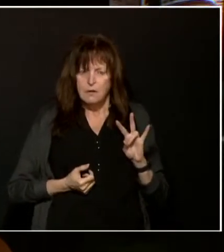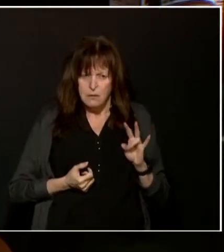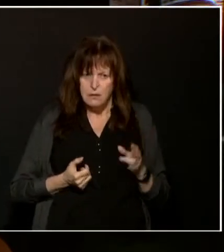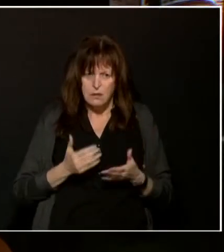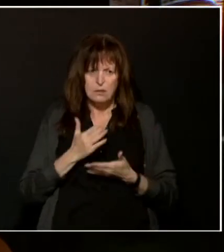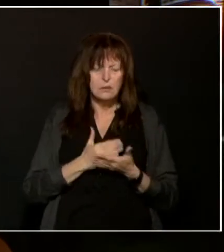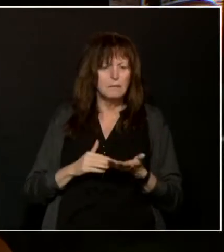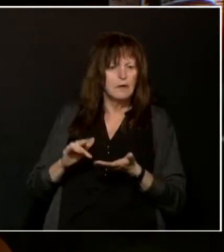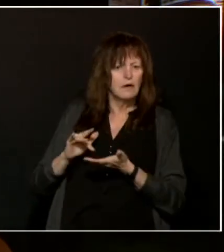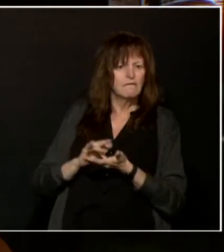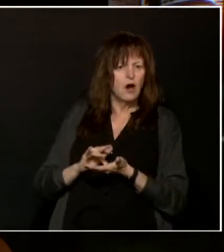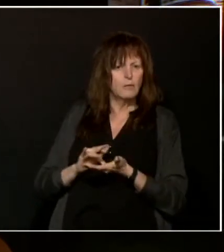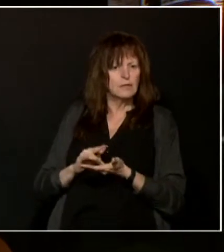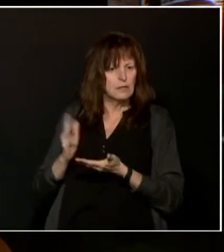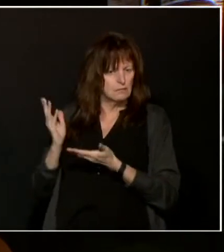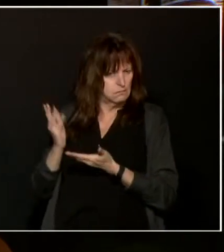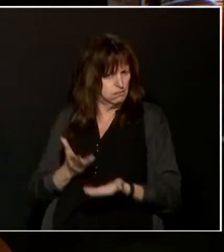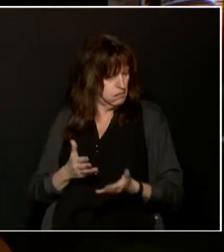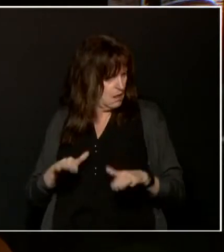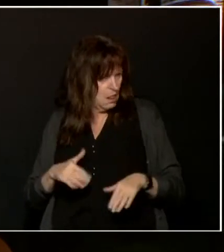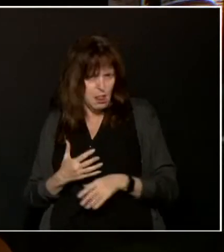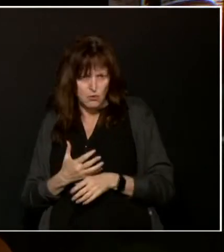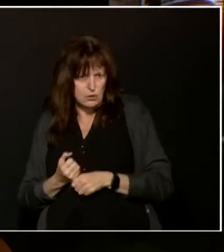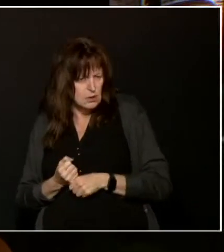received their supply, and they're going to be asked to use up